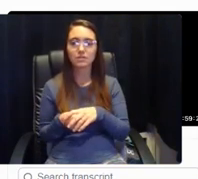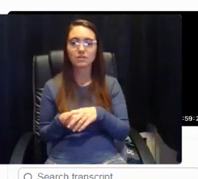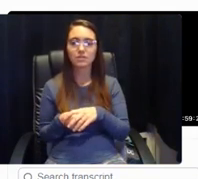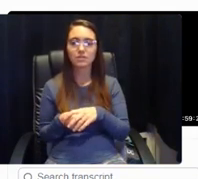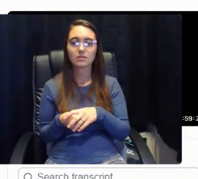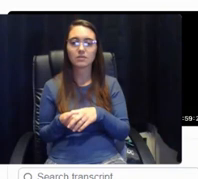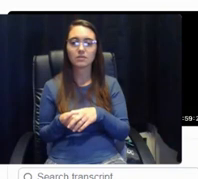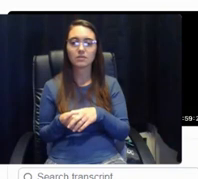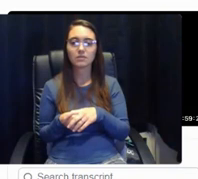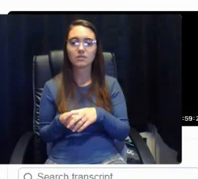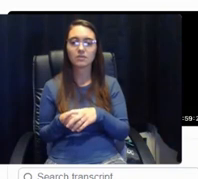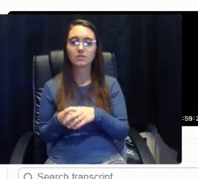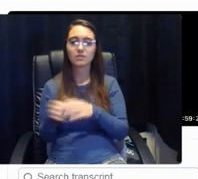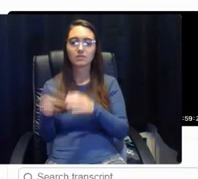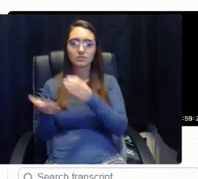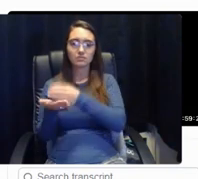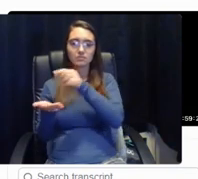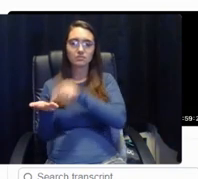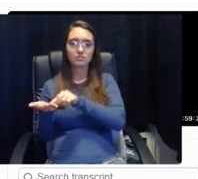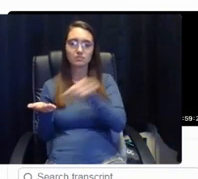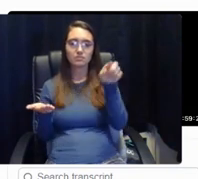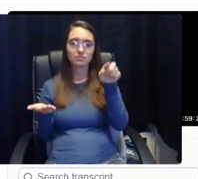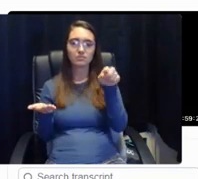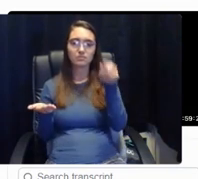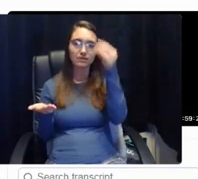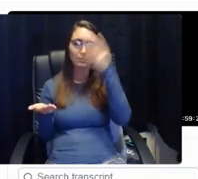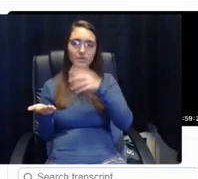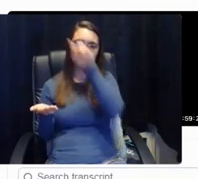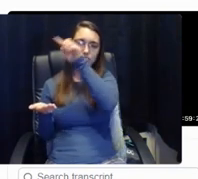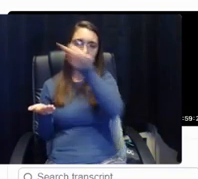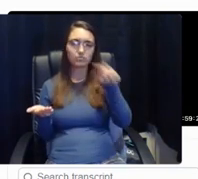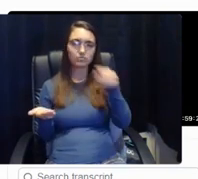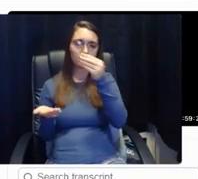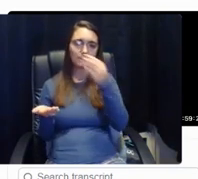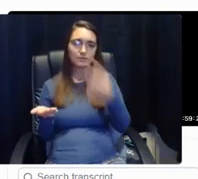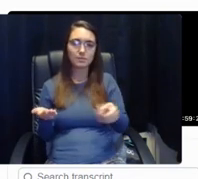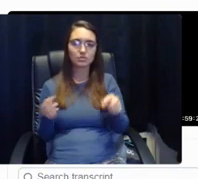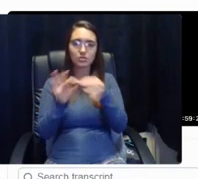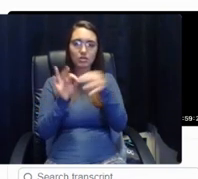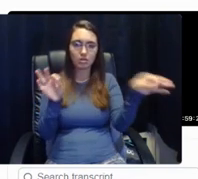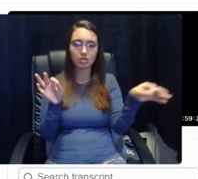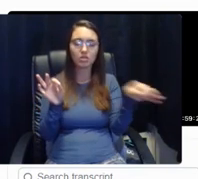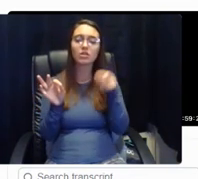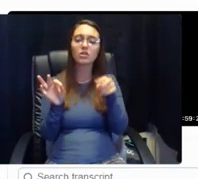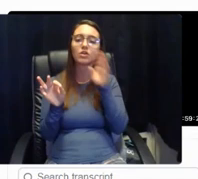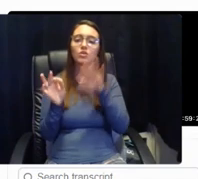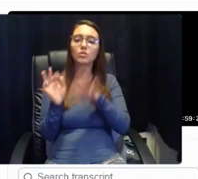and that from there, okay, you'll find out what